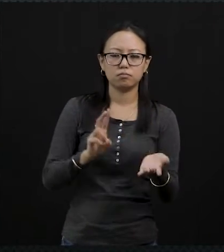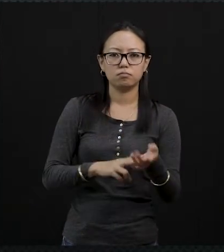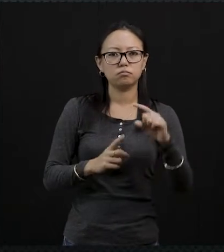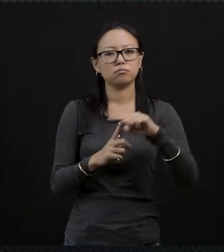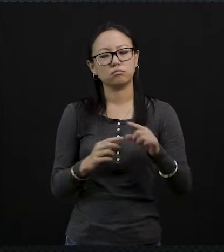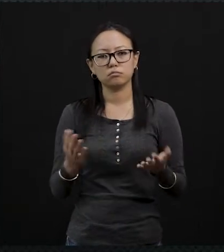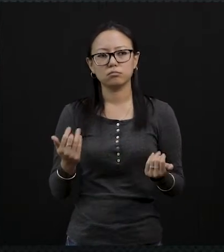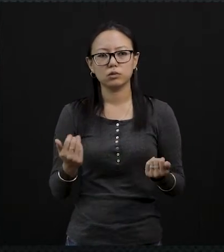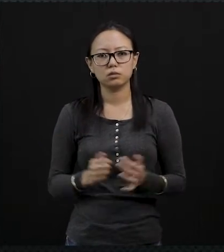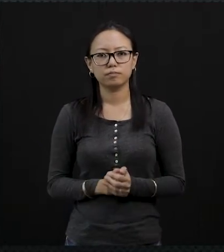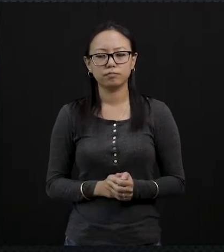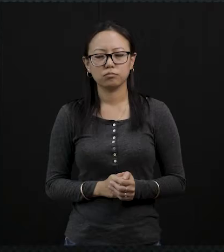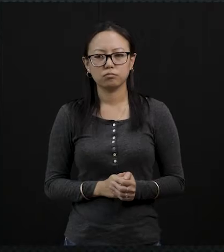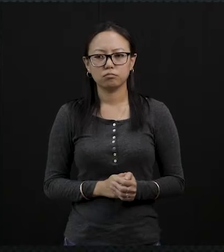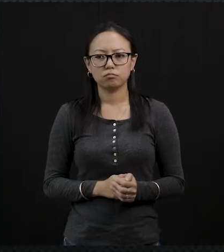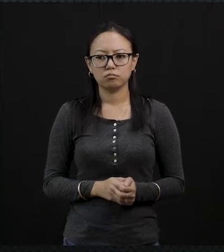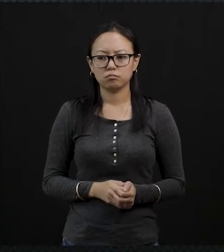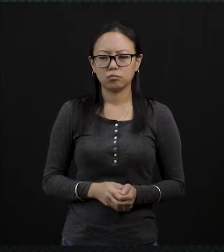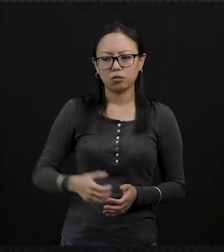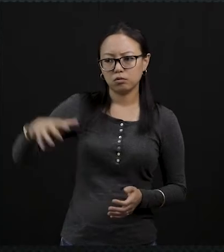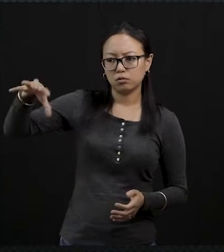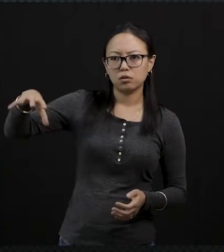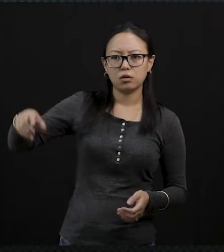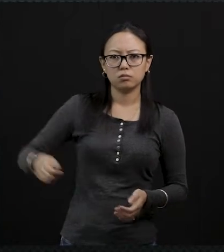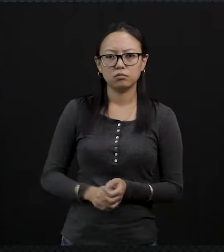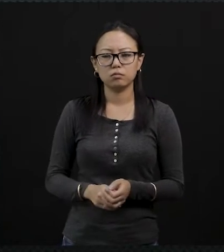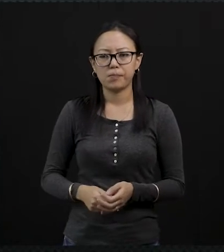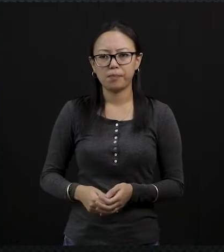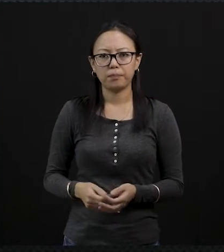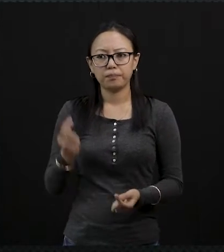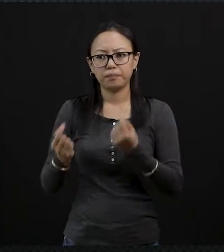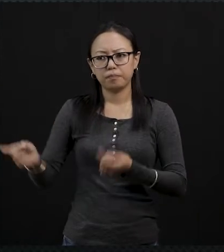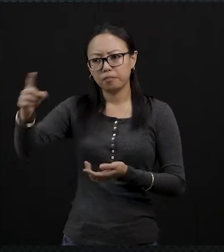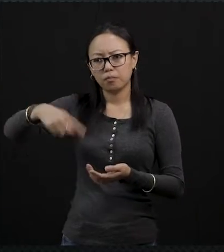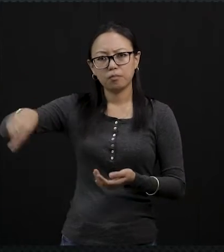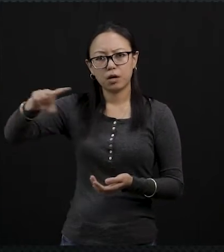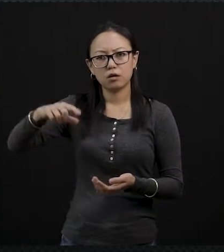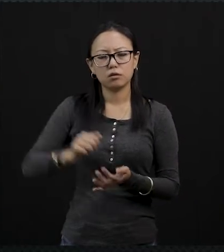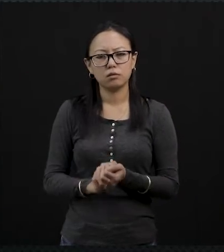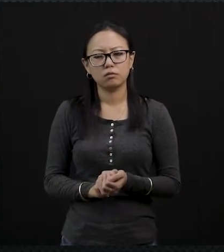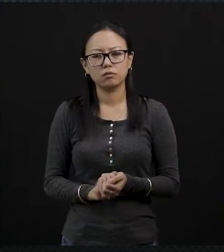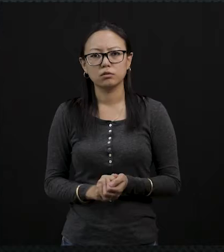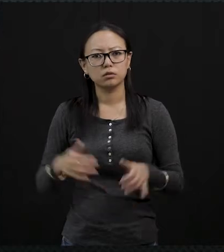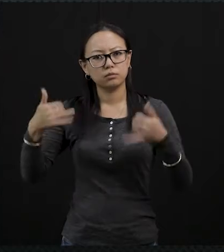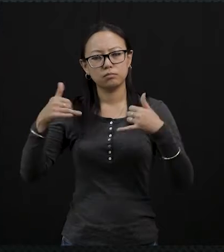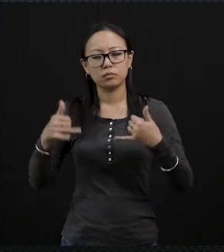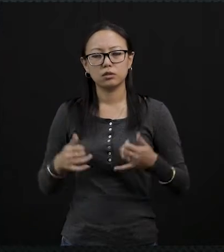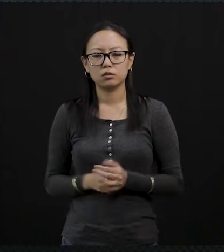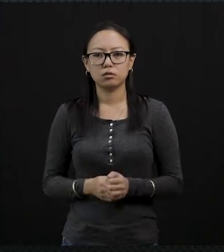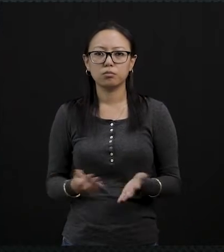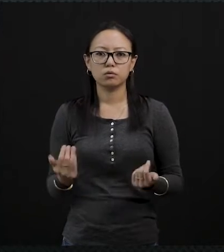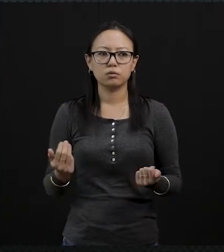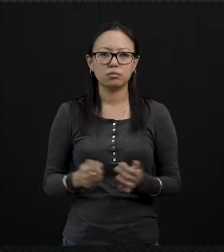right? So we should play on the open ground. And in case if you have a big surrounding, you can